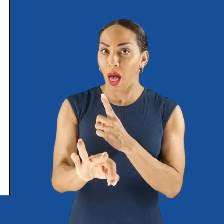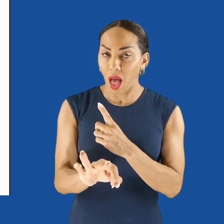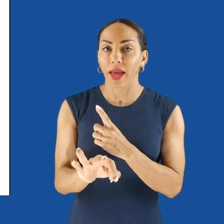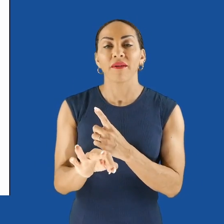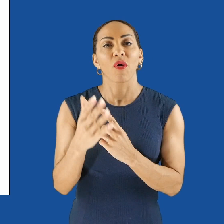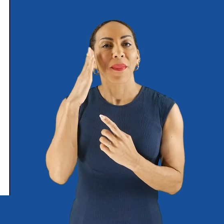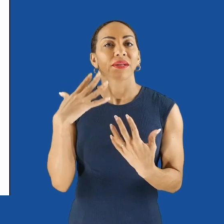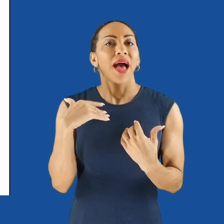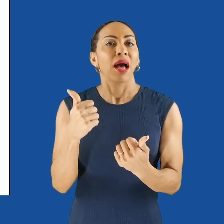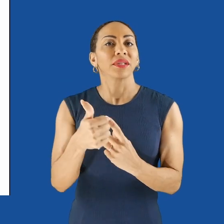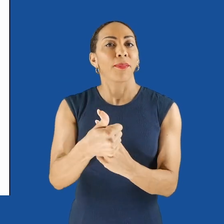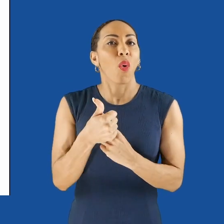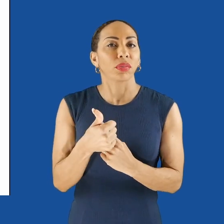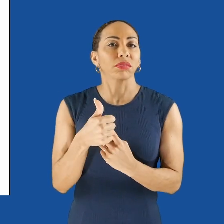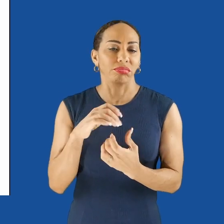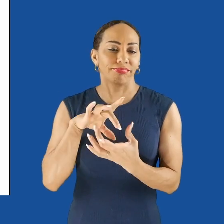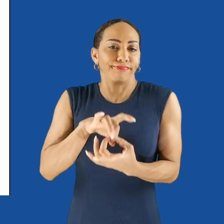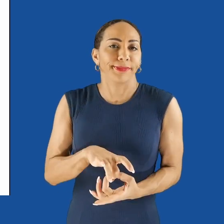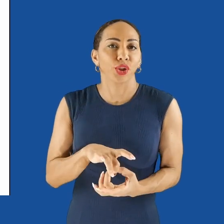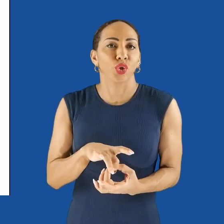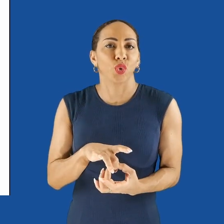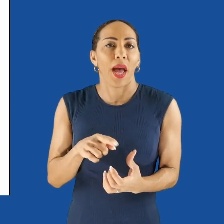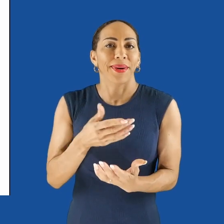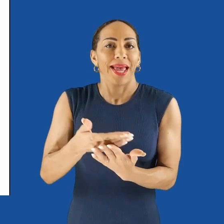part of this application? No, I don't.